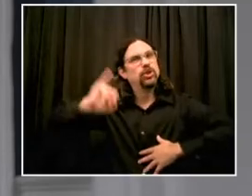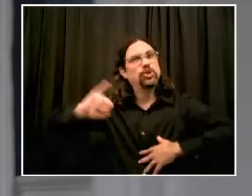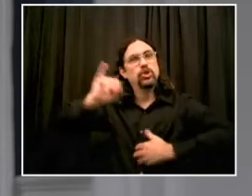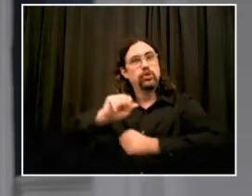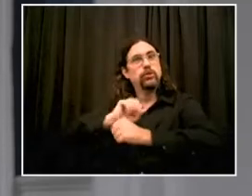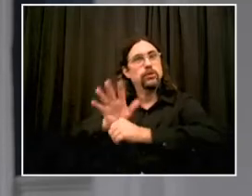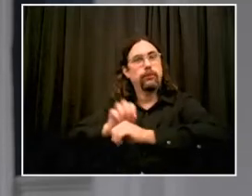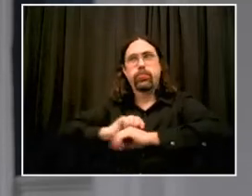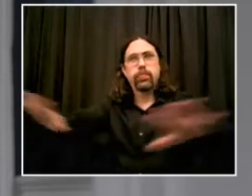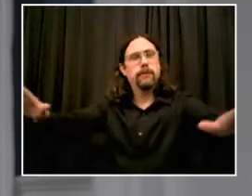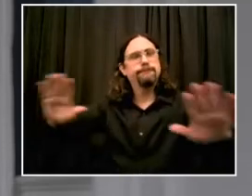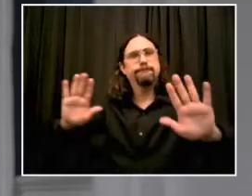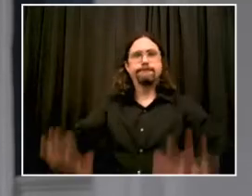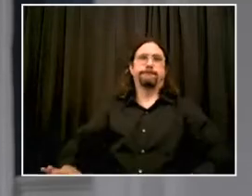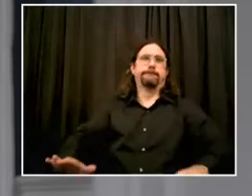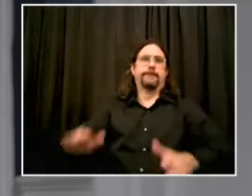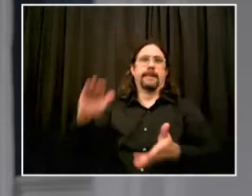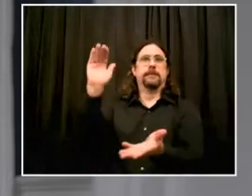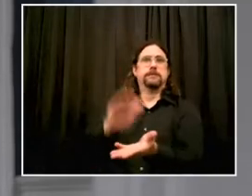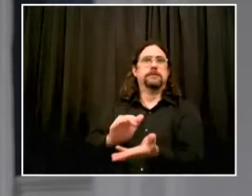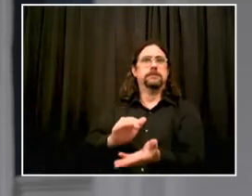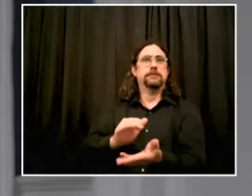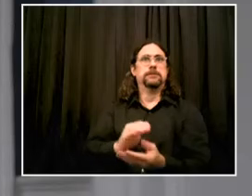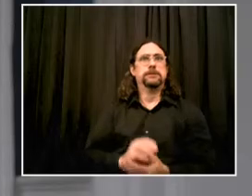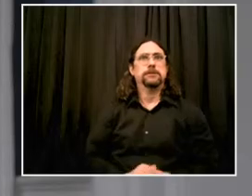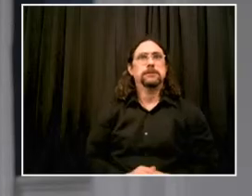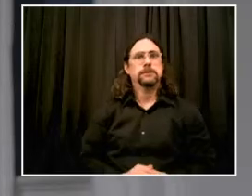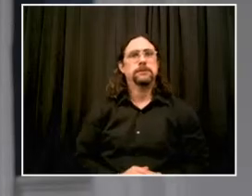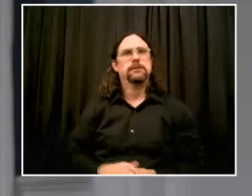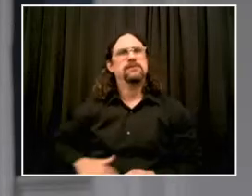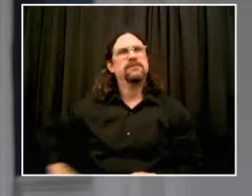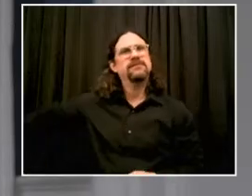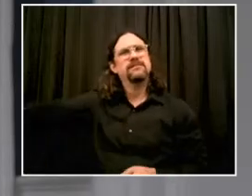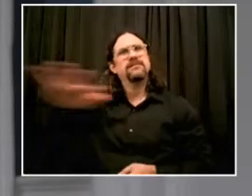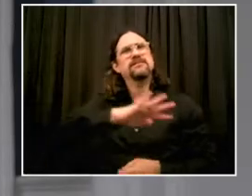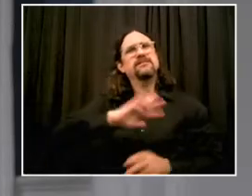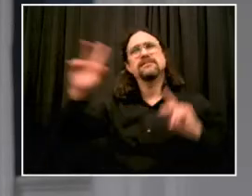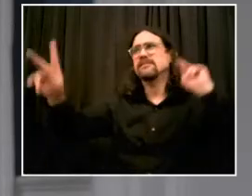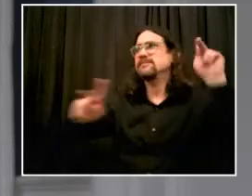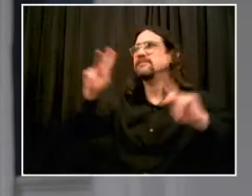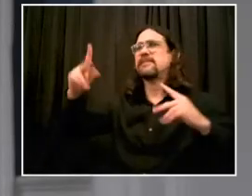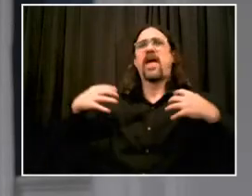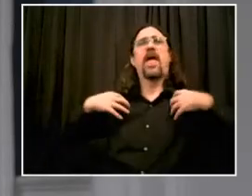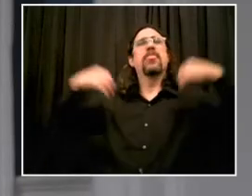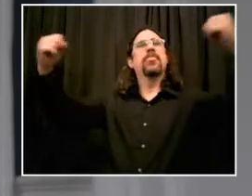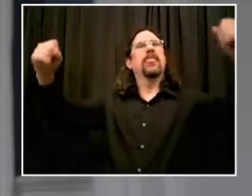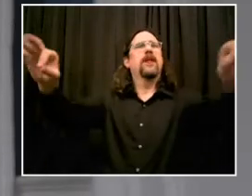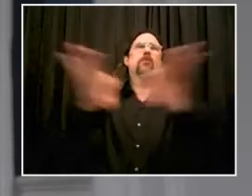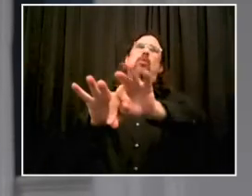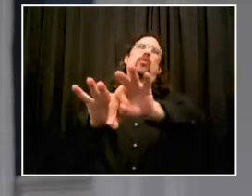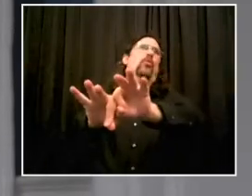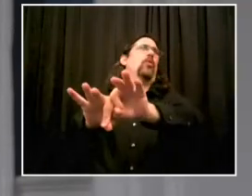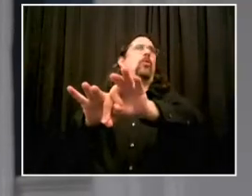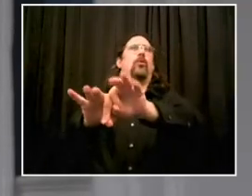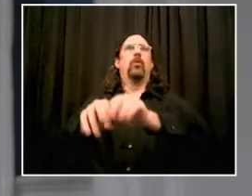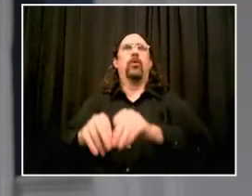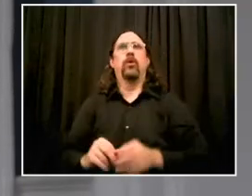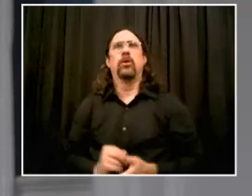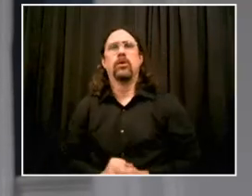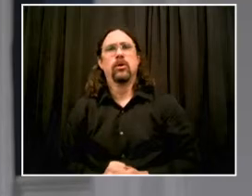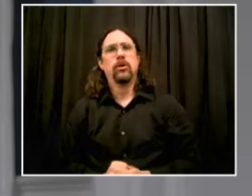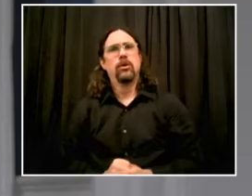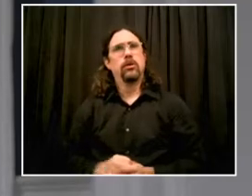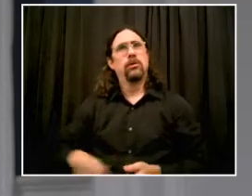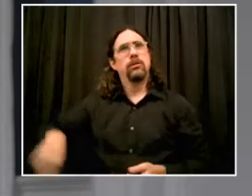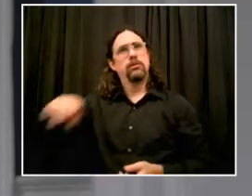welfare needs of the residents of the city with the legal protections entitled to all people. For further transparency, I wanted to go